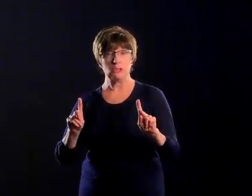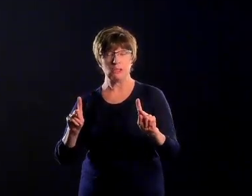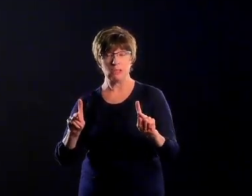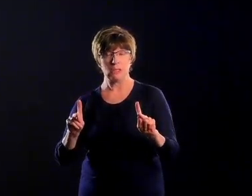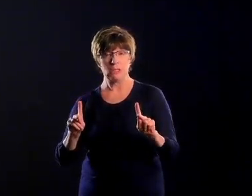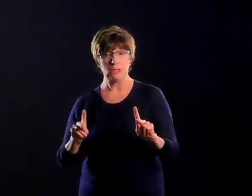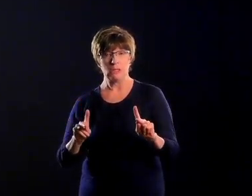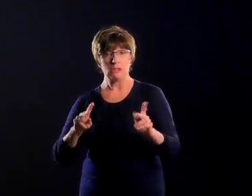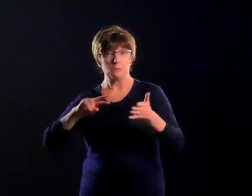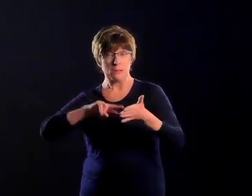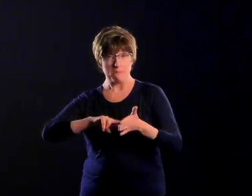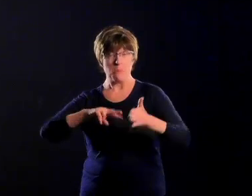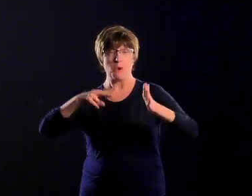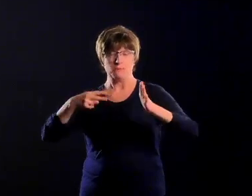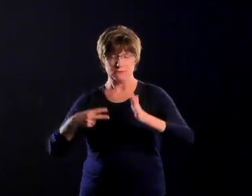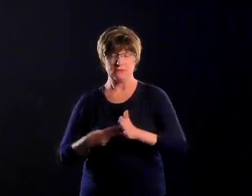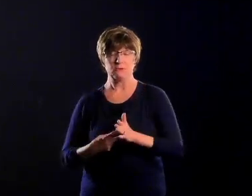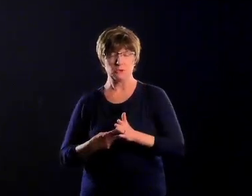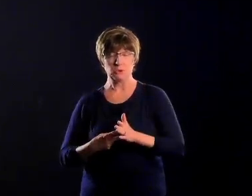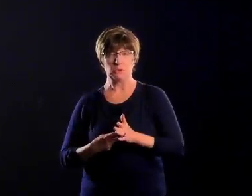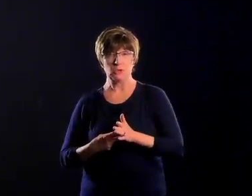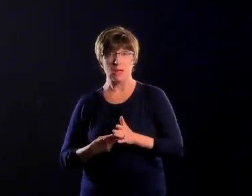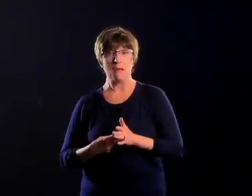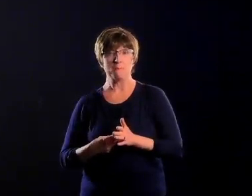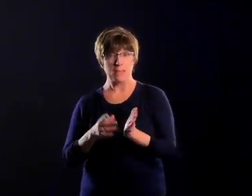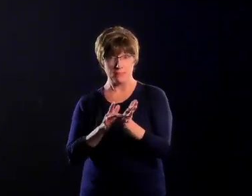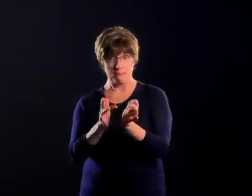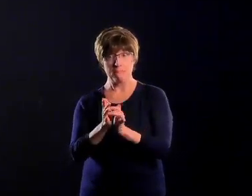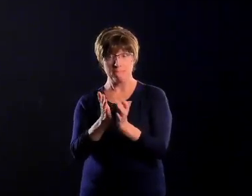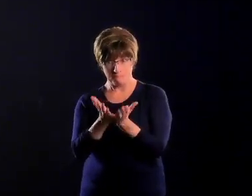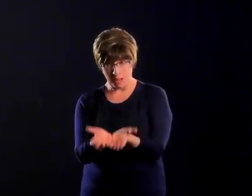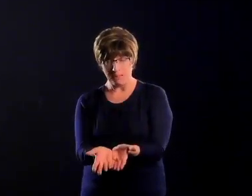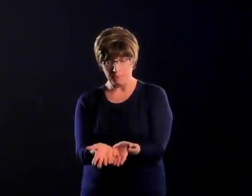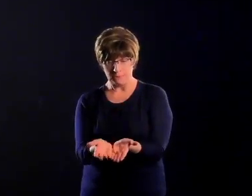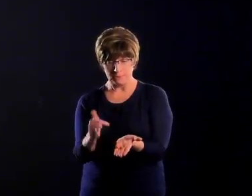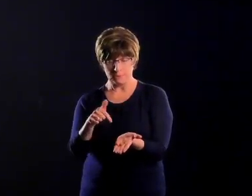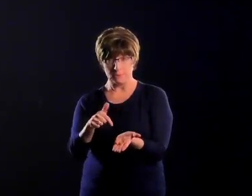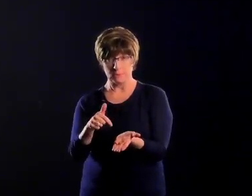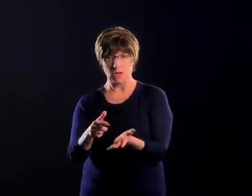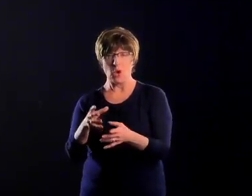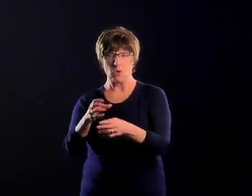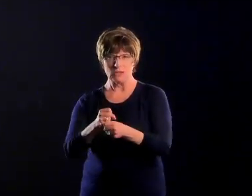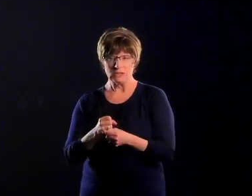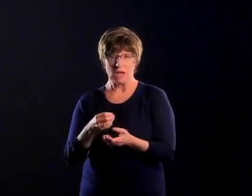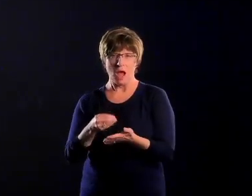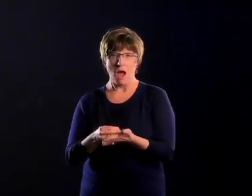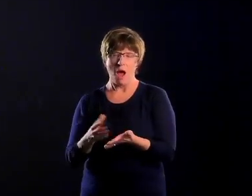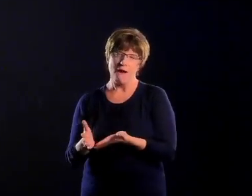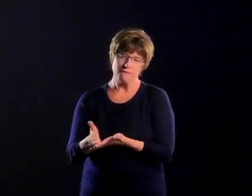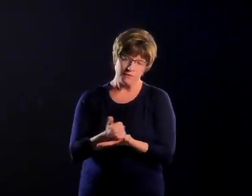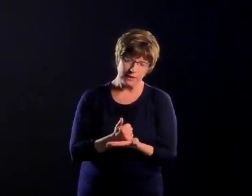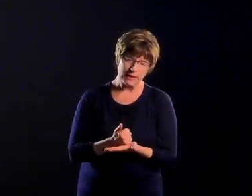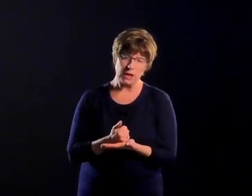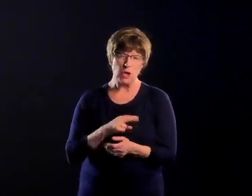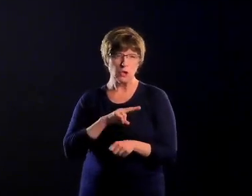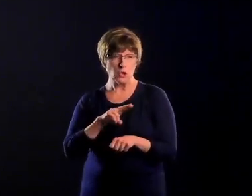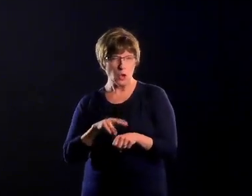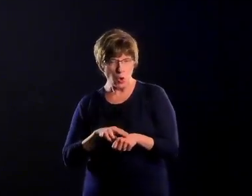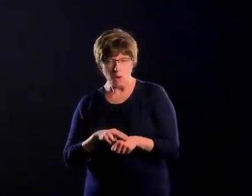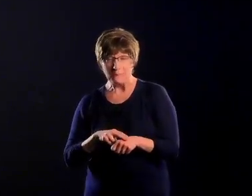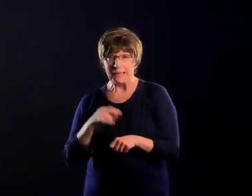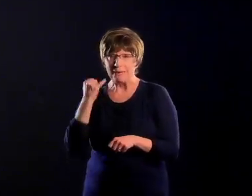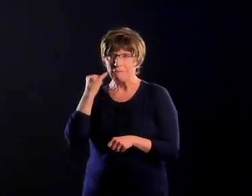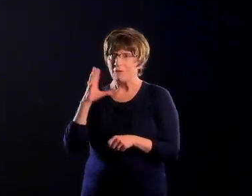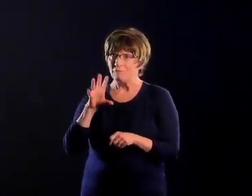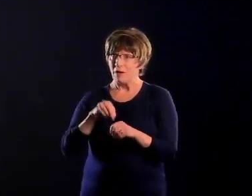be purposeful about these Bibles. I want to receive an offering today, and normally we would do this, if you've been a part of our